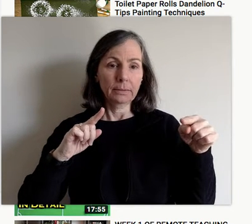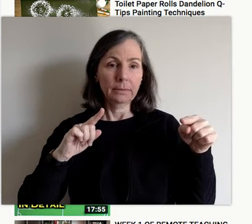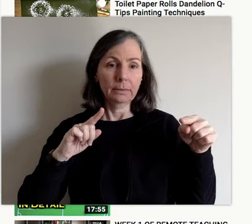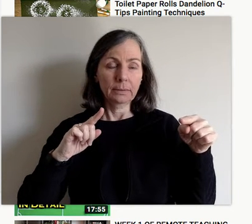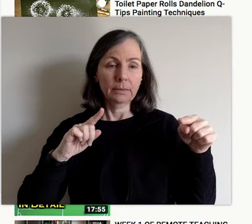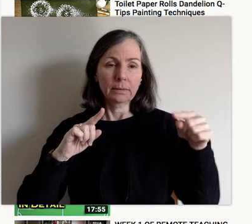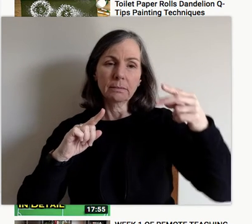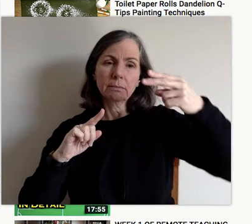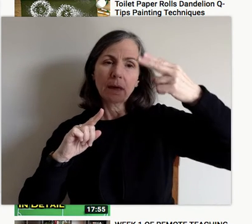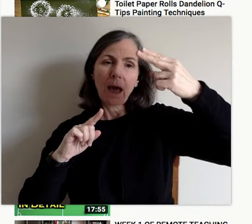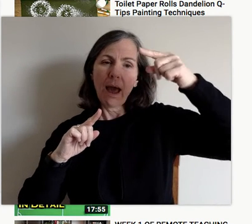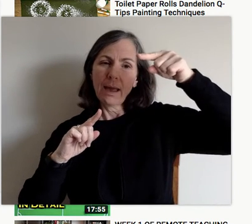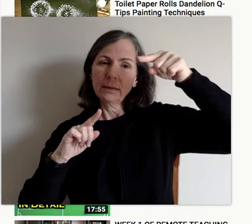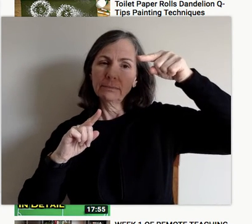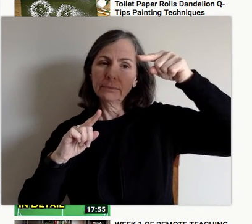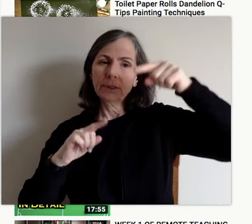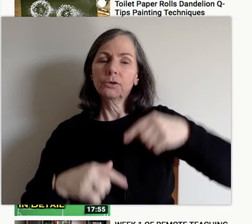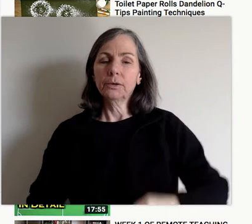So if our graph,